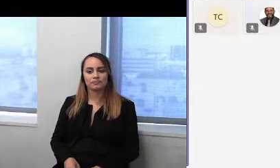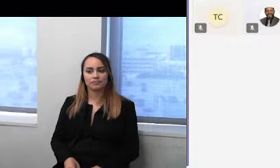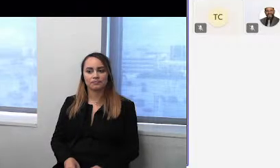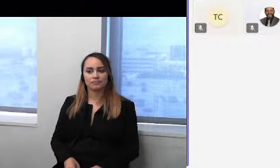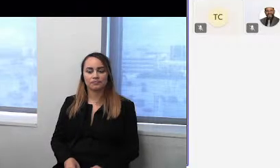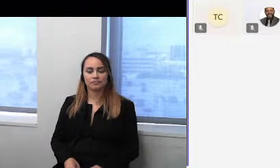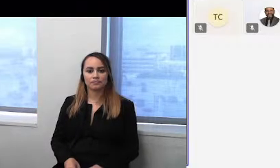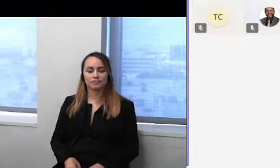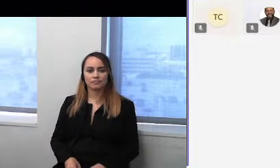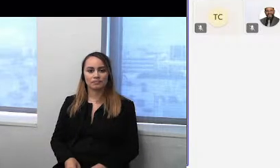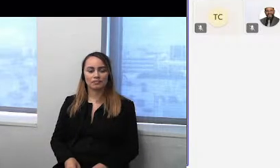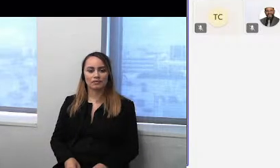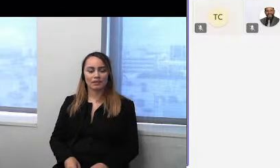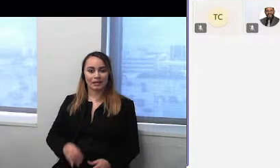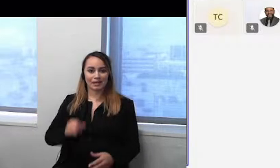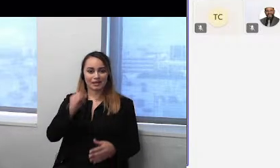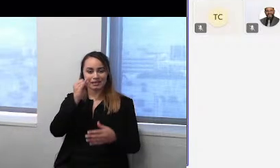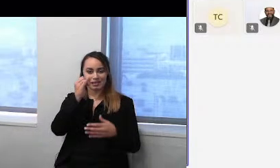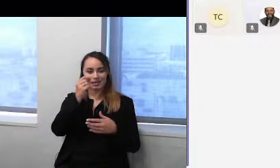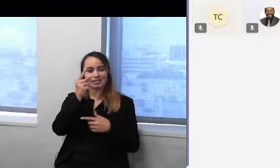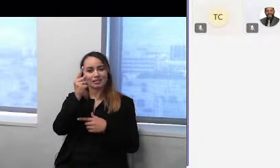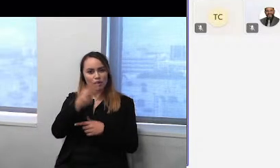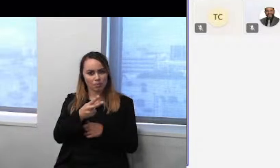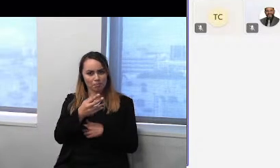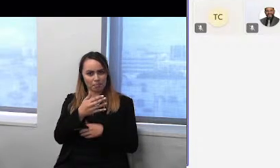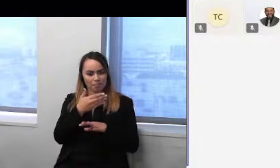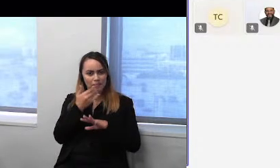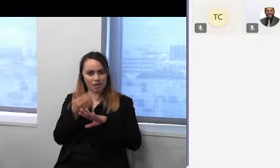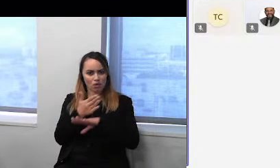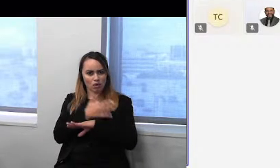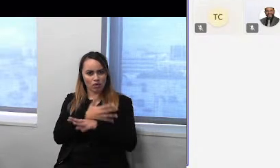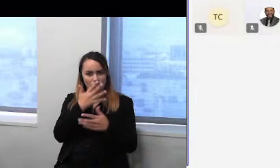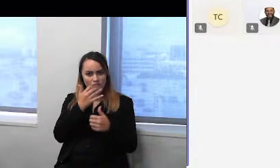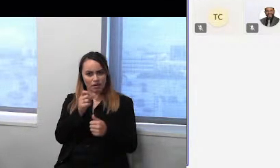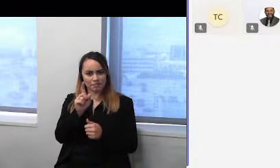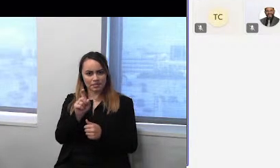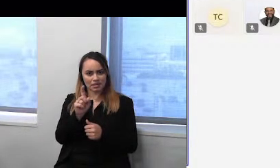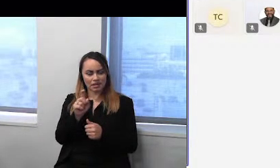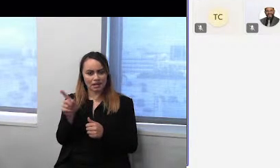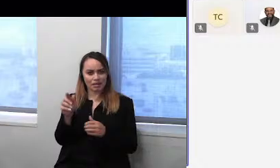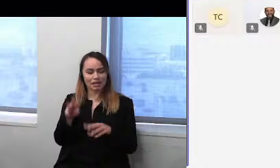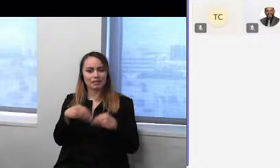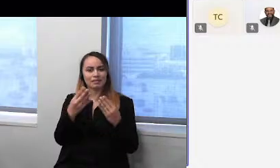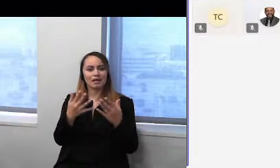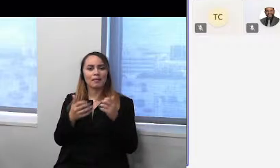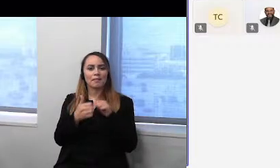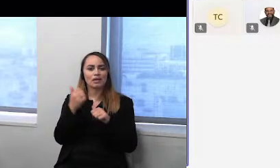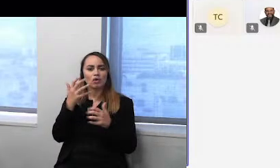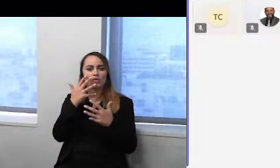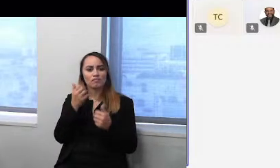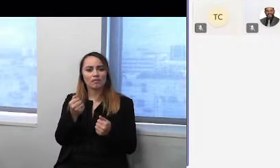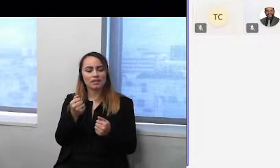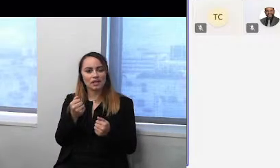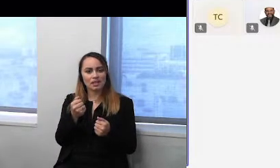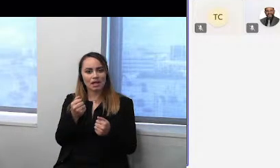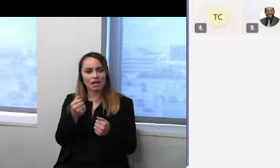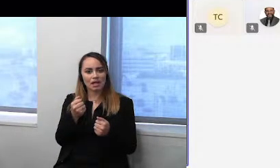improves reliability. Is that what you said? It provides higher reliability. It provides flexibility. higher